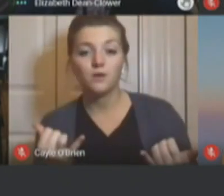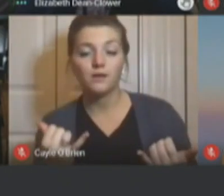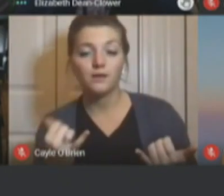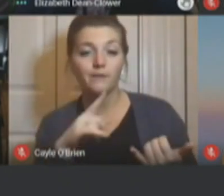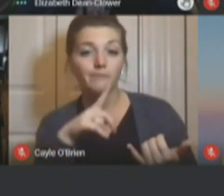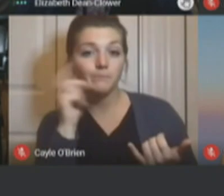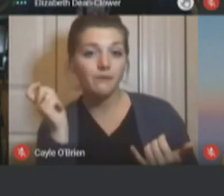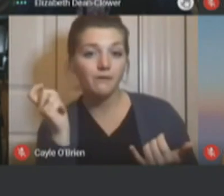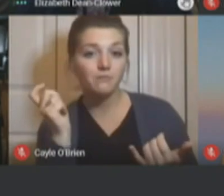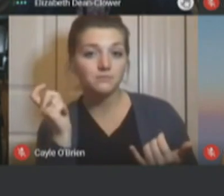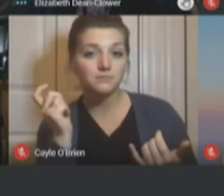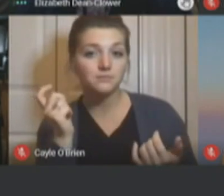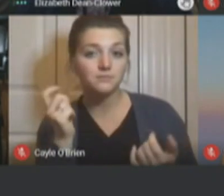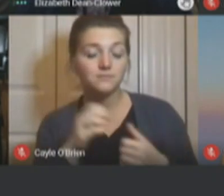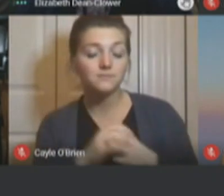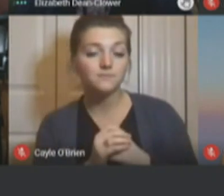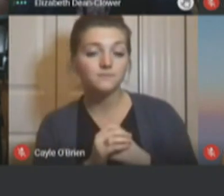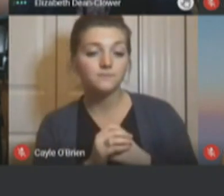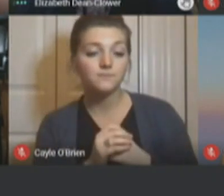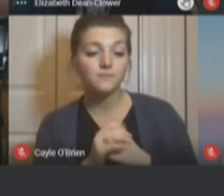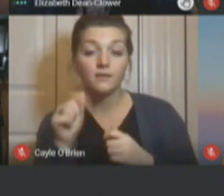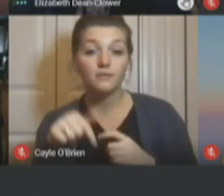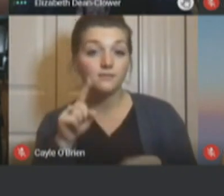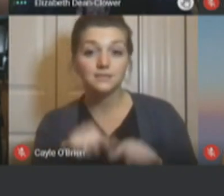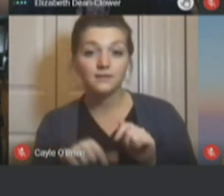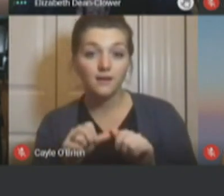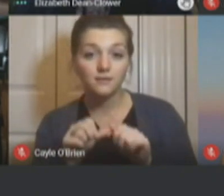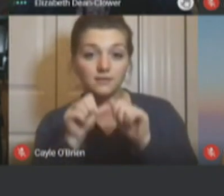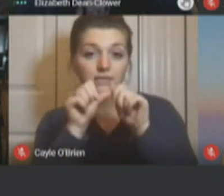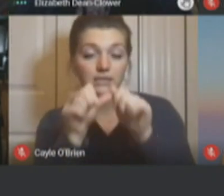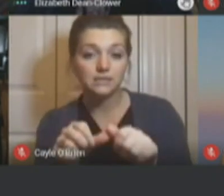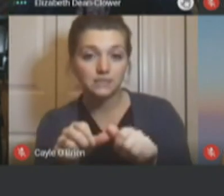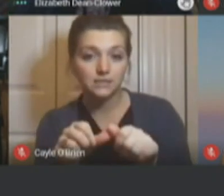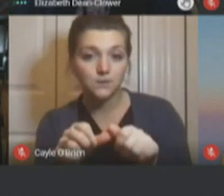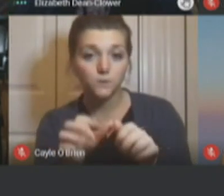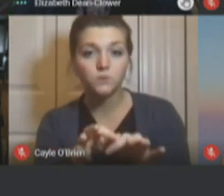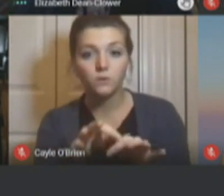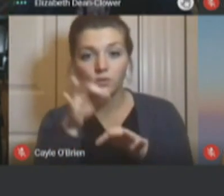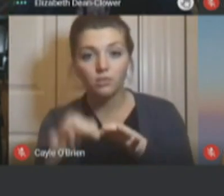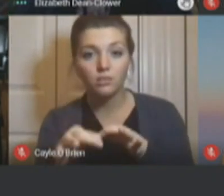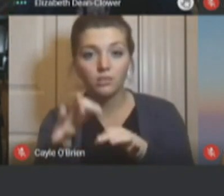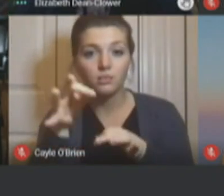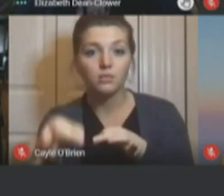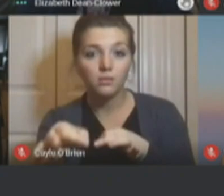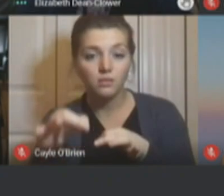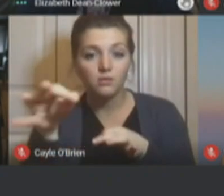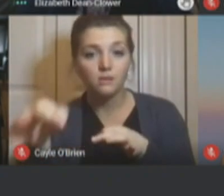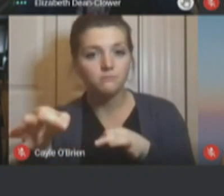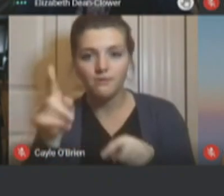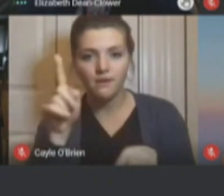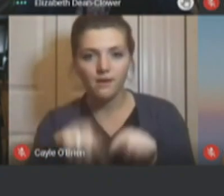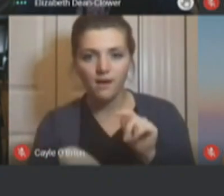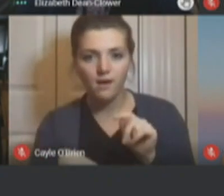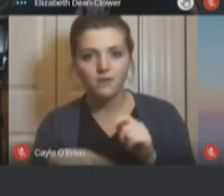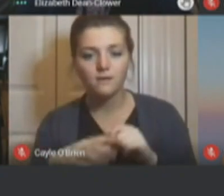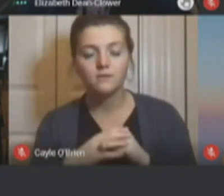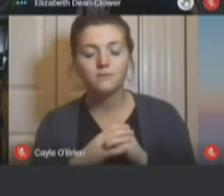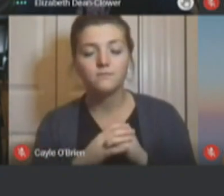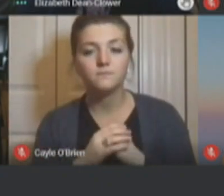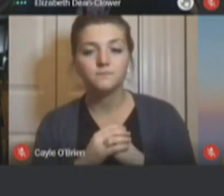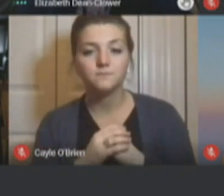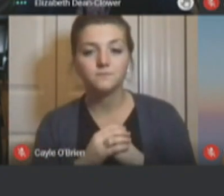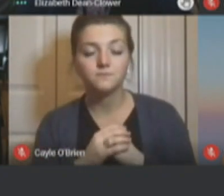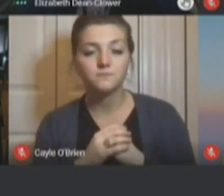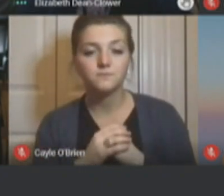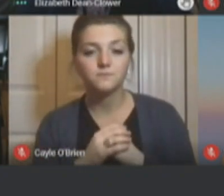this cannot continue to be delayed and put off.